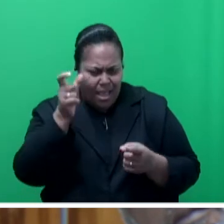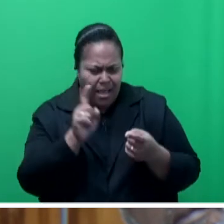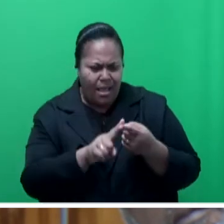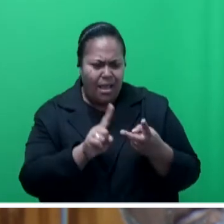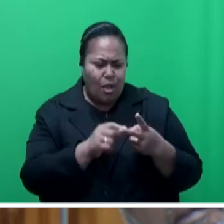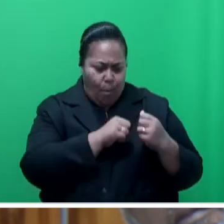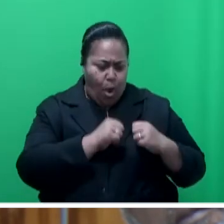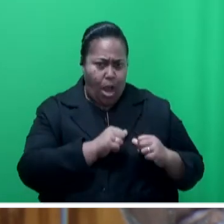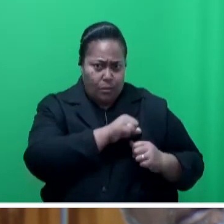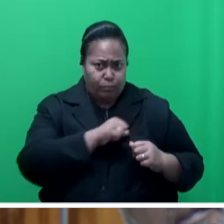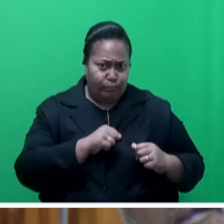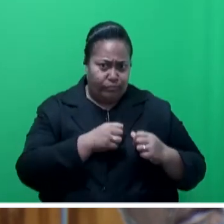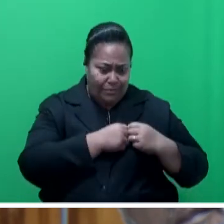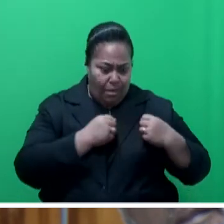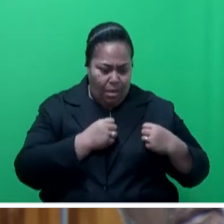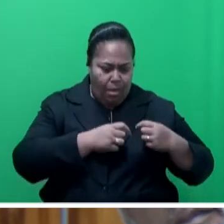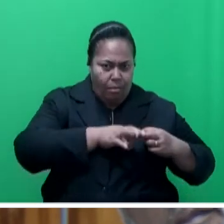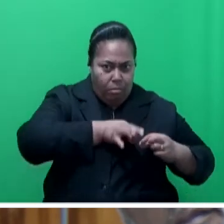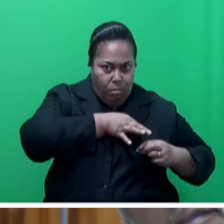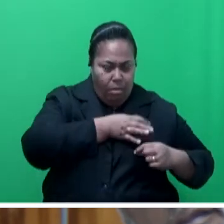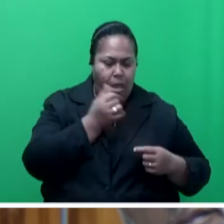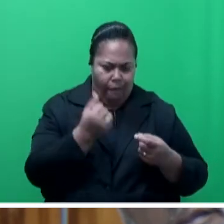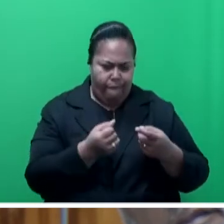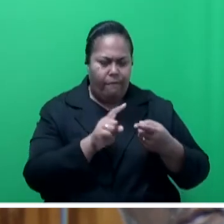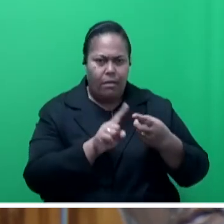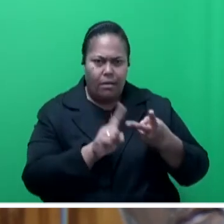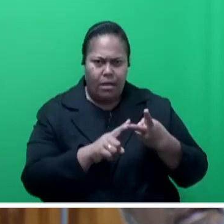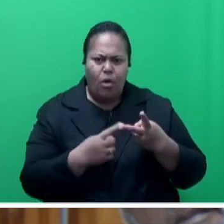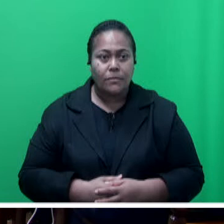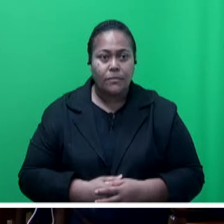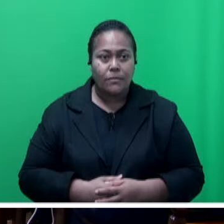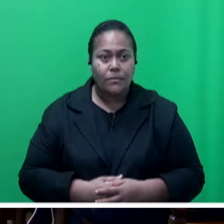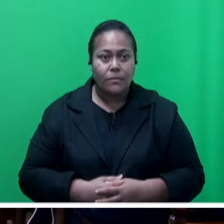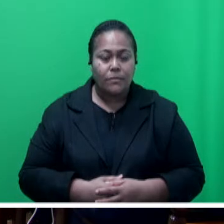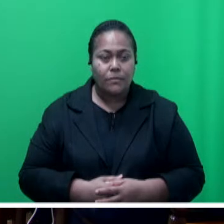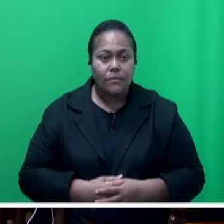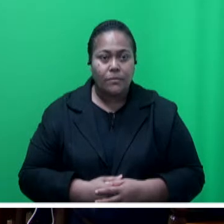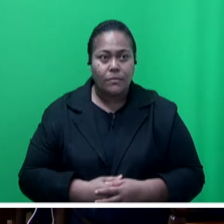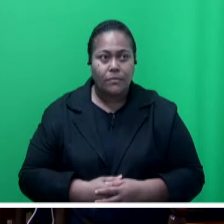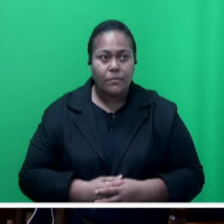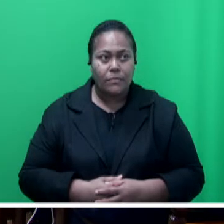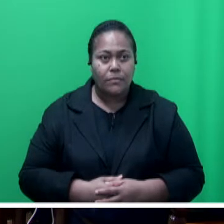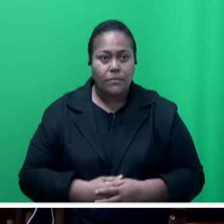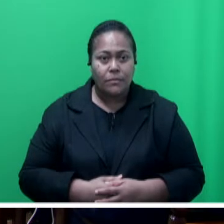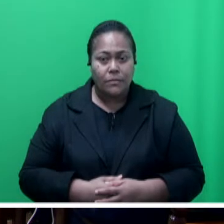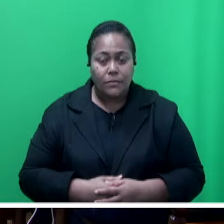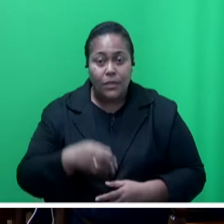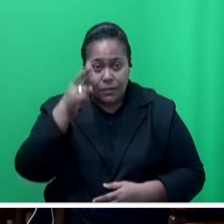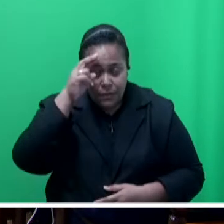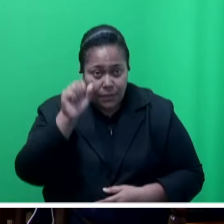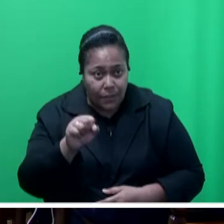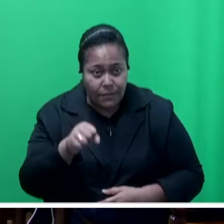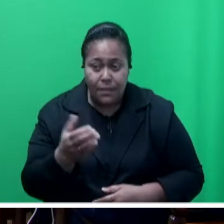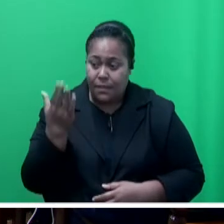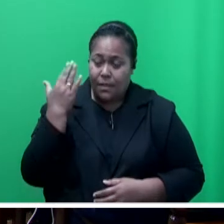surgery, and those that may not need anything at all or cannot receive any other treatment. And even with the last Cath Lab, we considered that that's why we